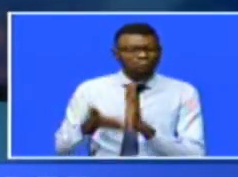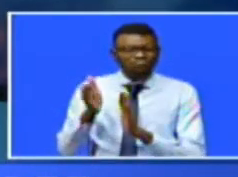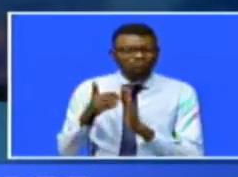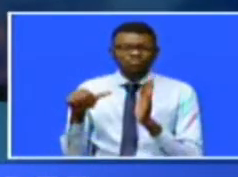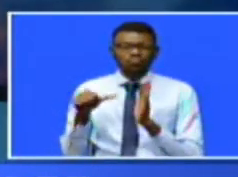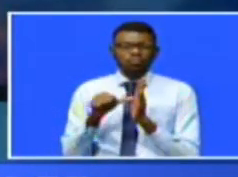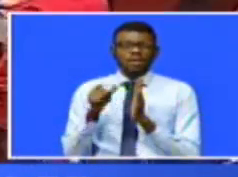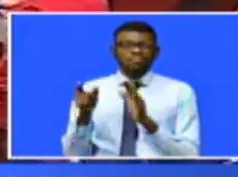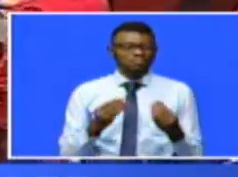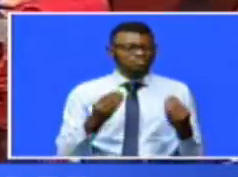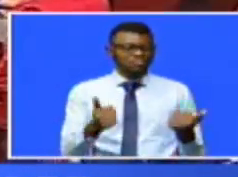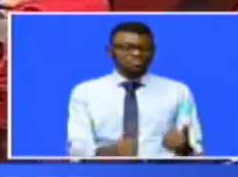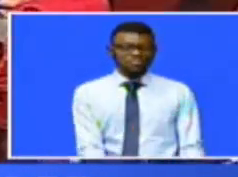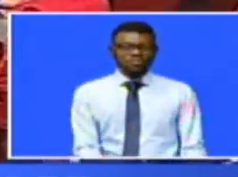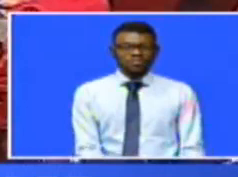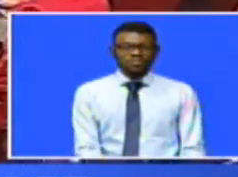issue.